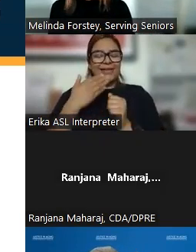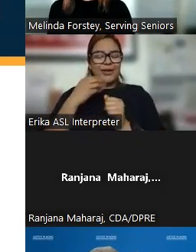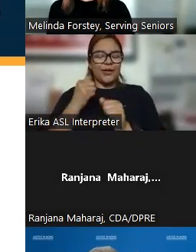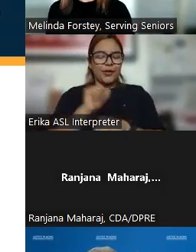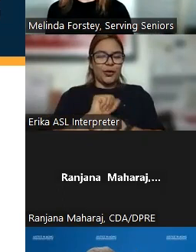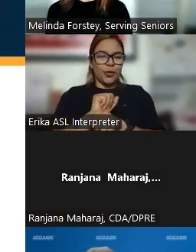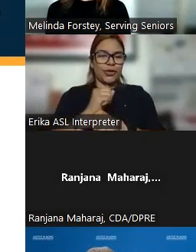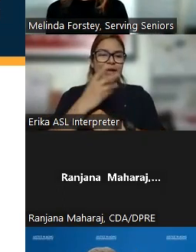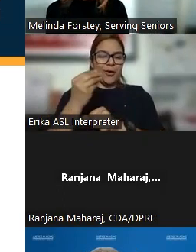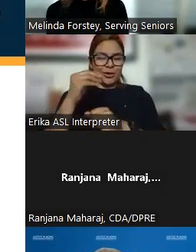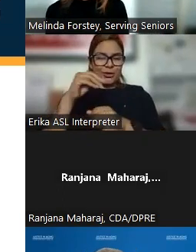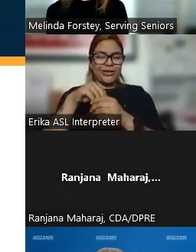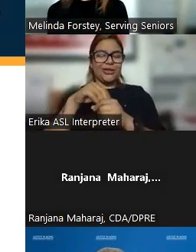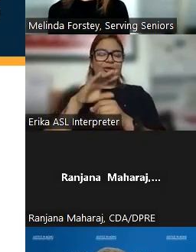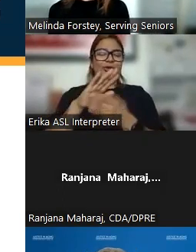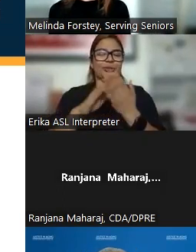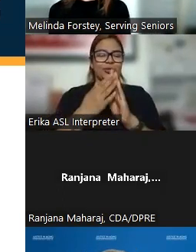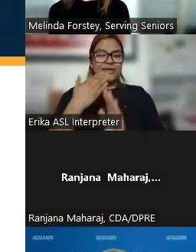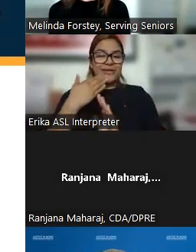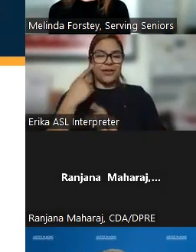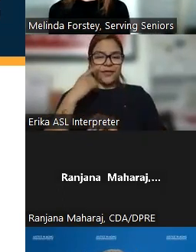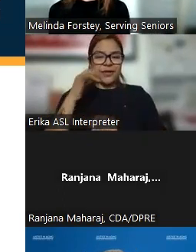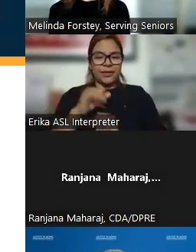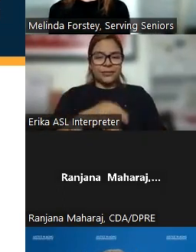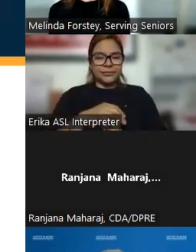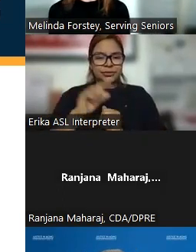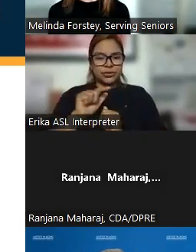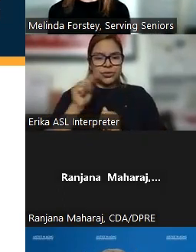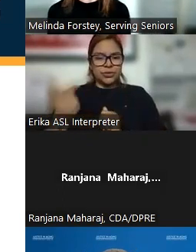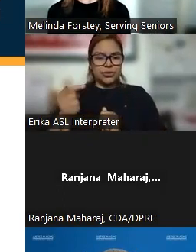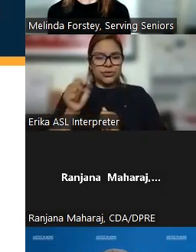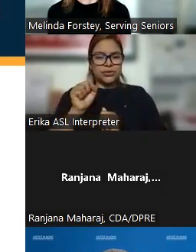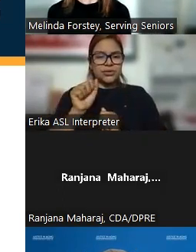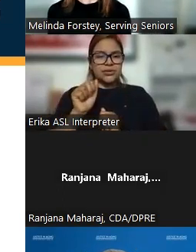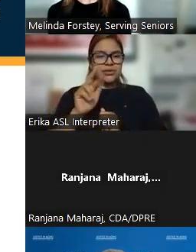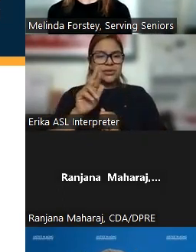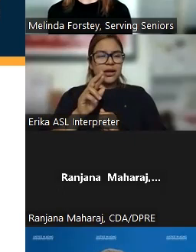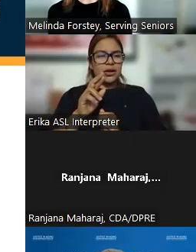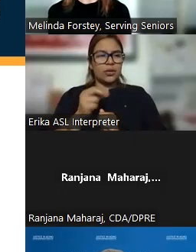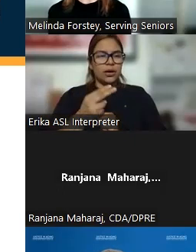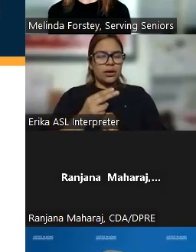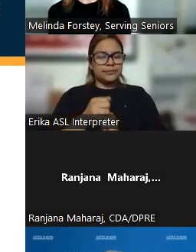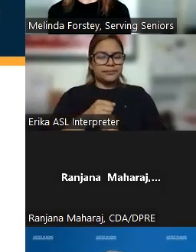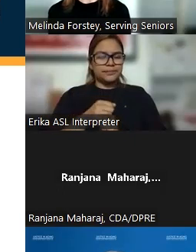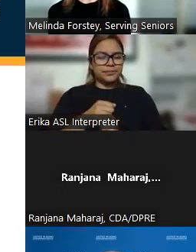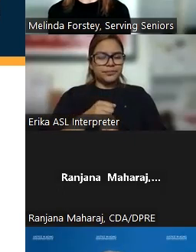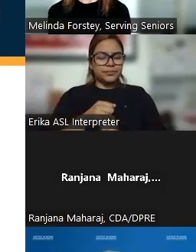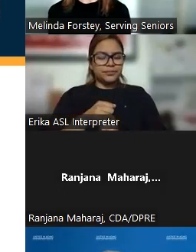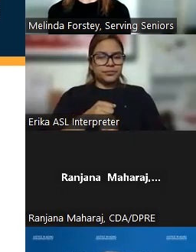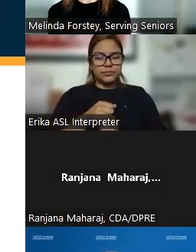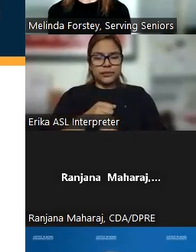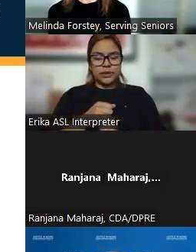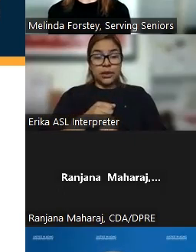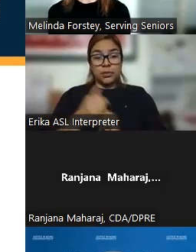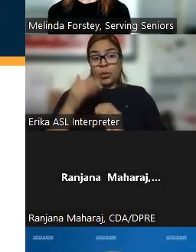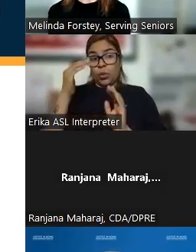your communities. And I'm going to turn it over to Sarah now to lead our discussion, but I'm hoping